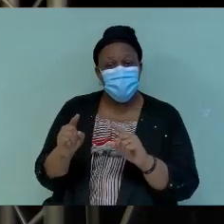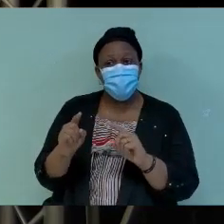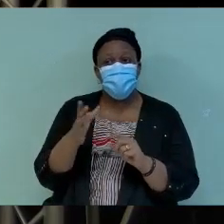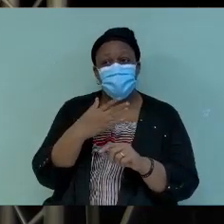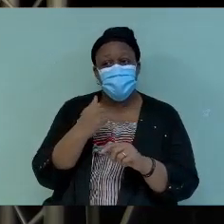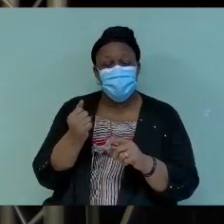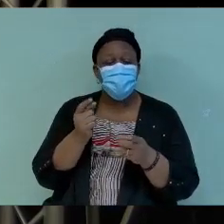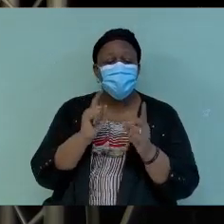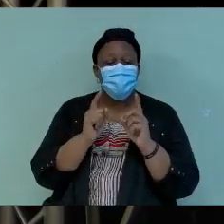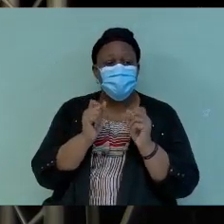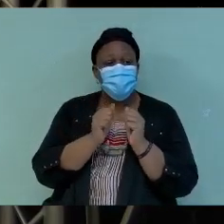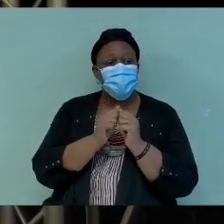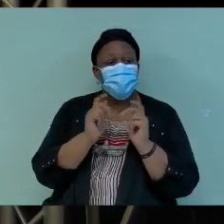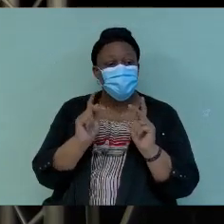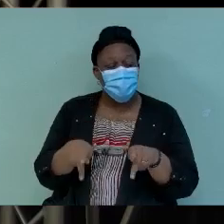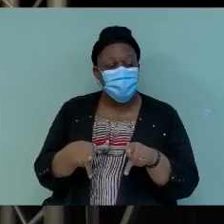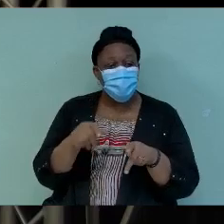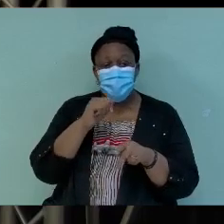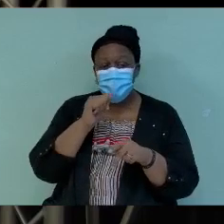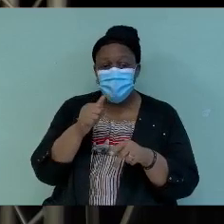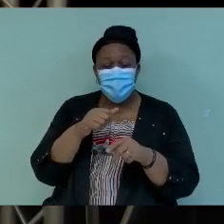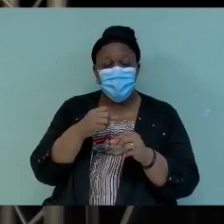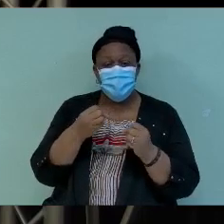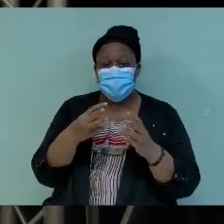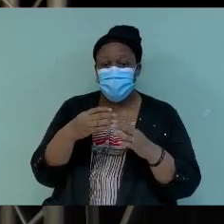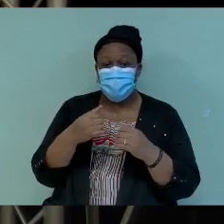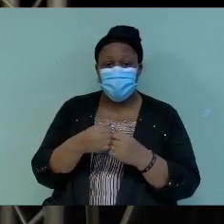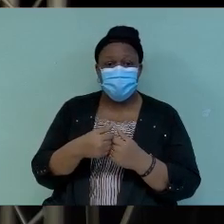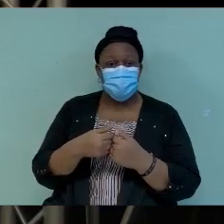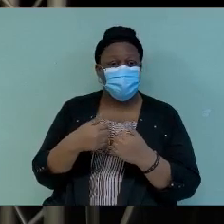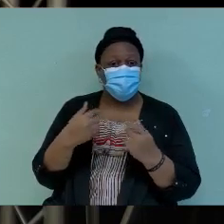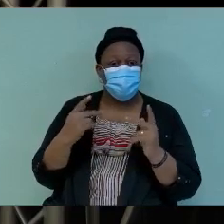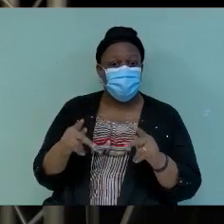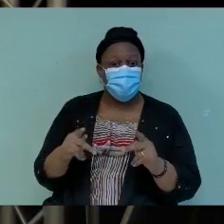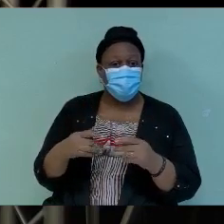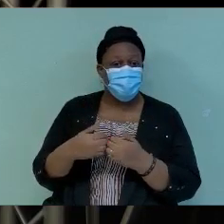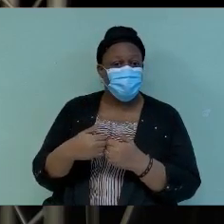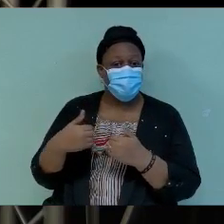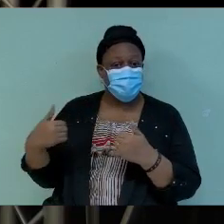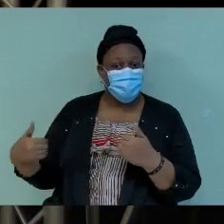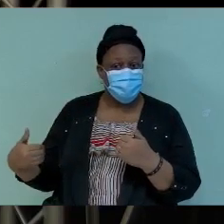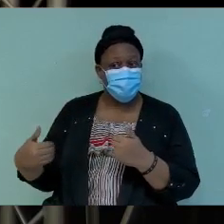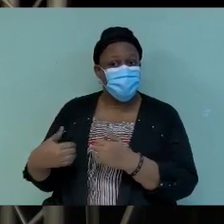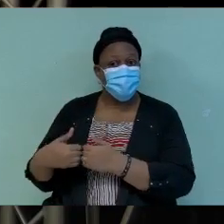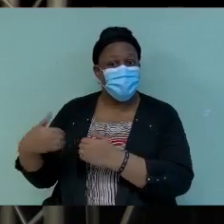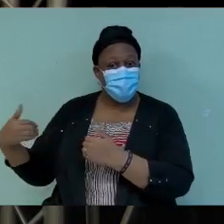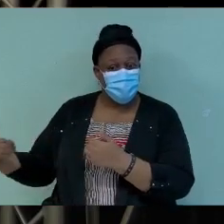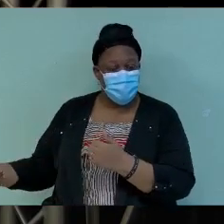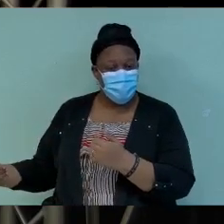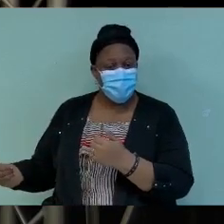and are able to transact their businesses. Going forward then,